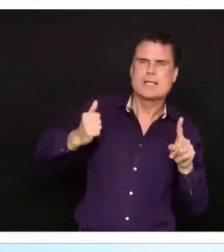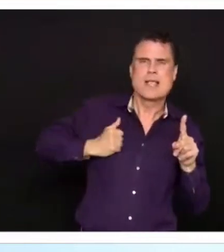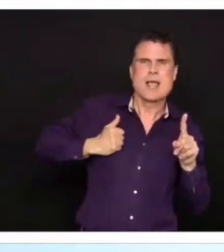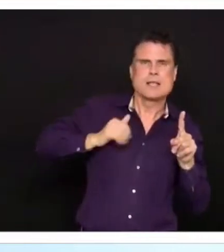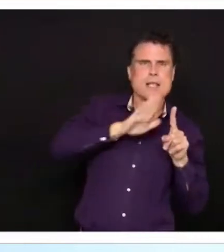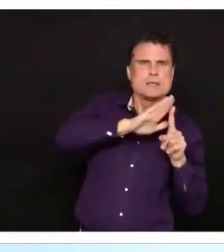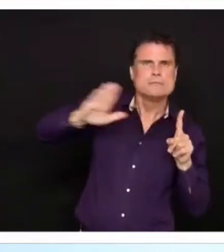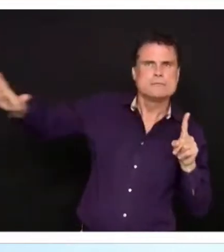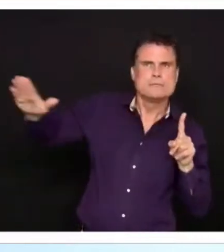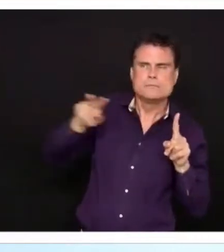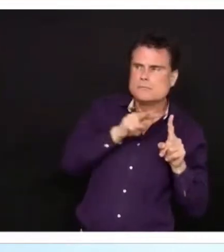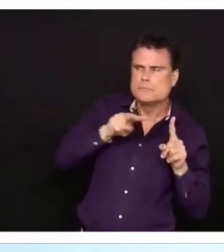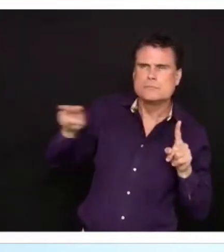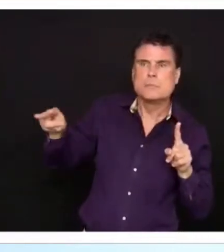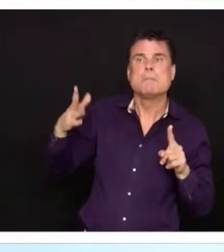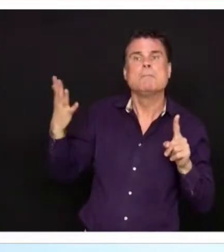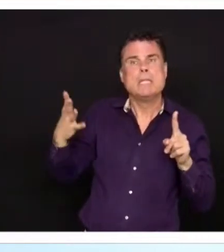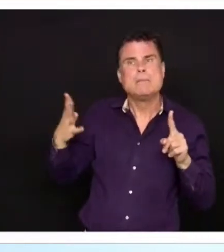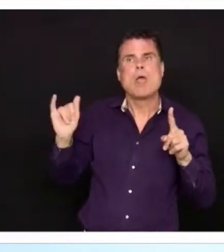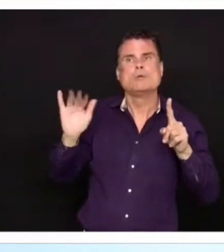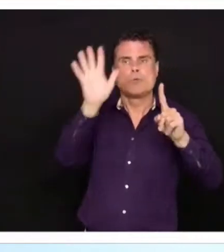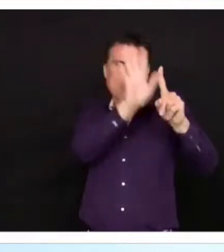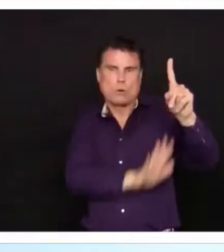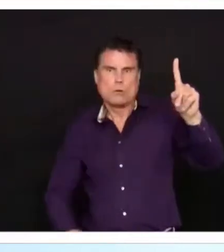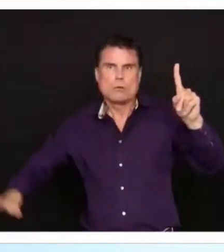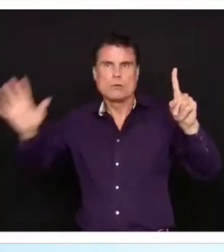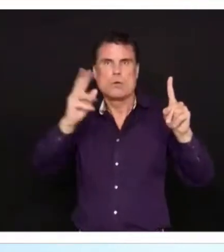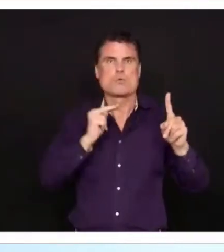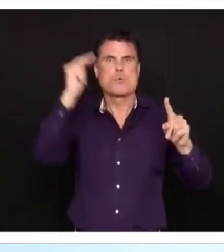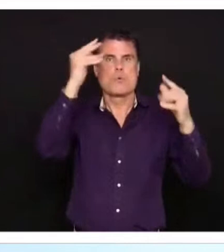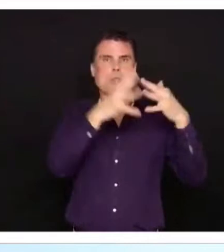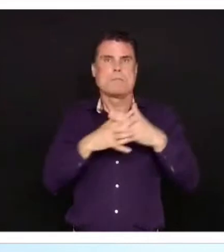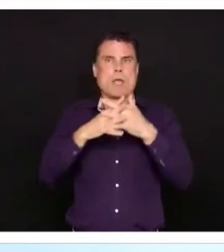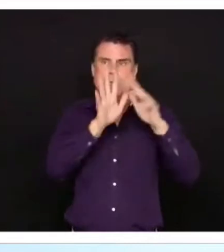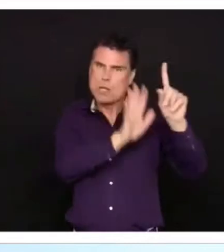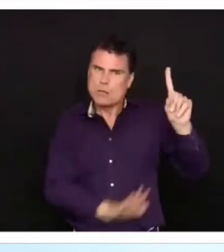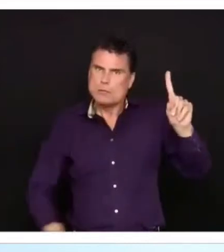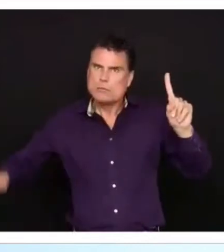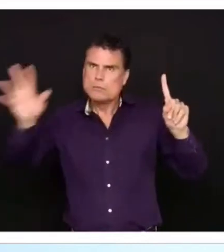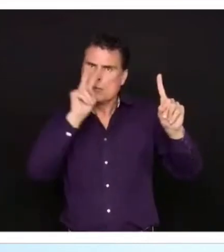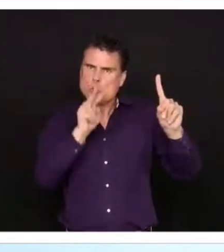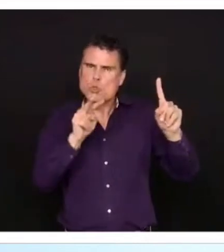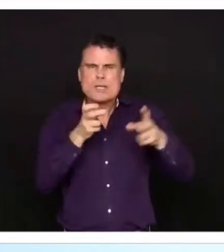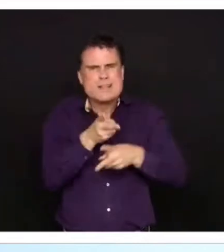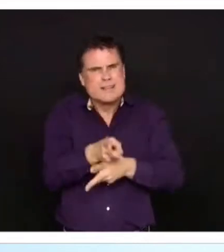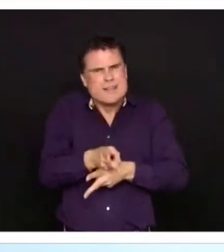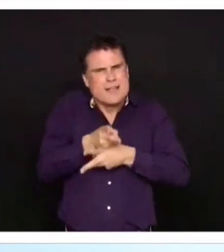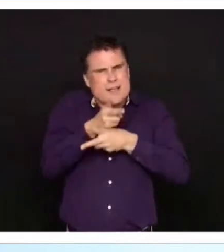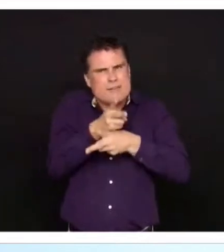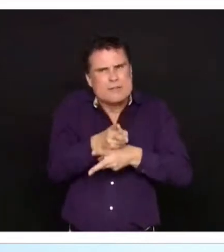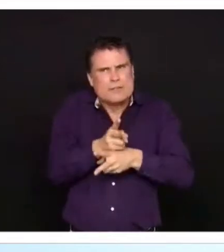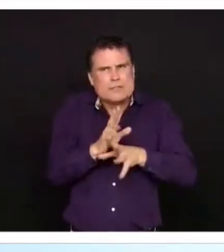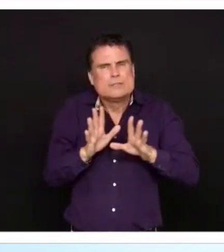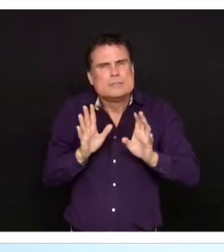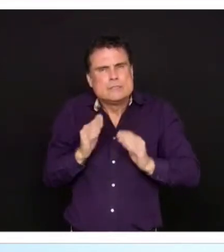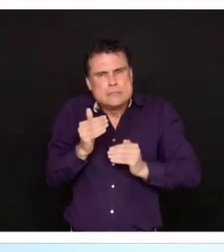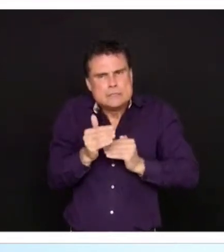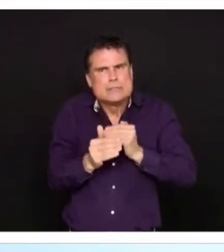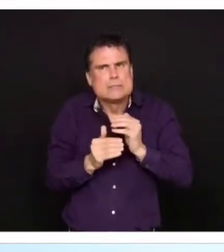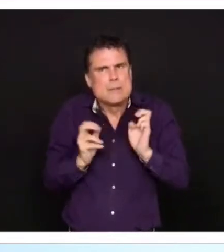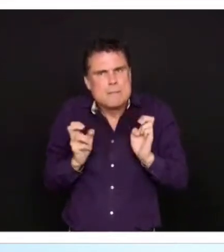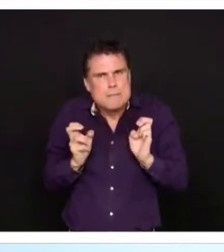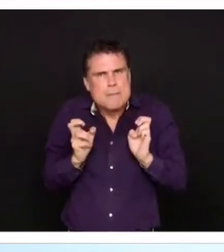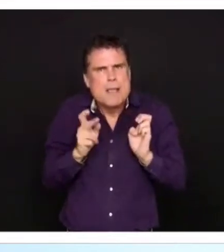I do think travel will come back. I think we need to find ways to be able to check on our families, to be able to connect with our loved